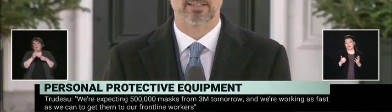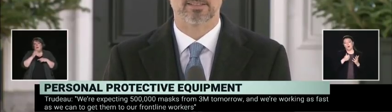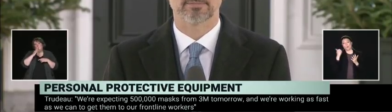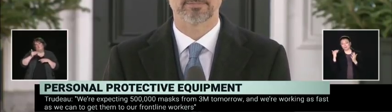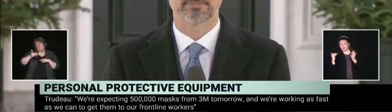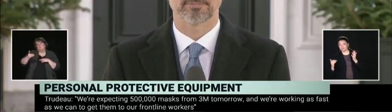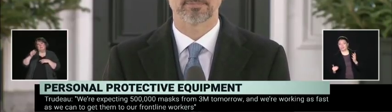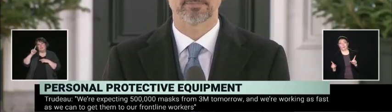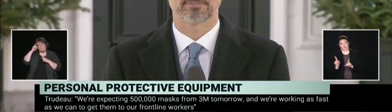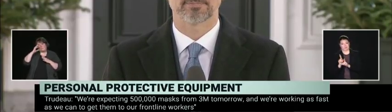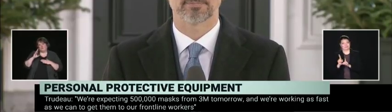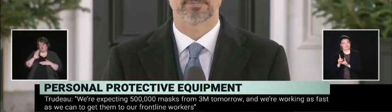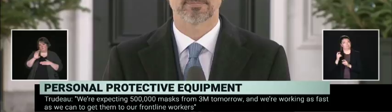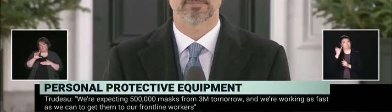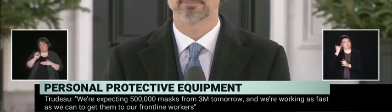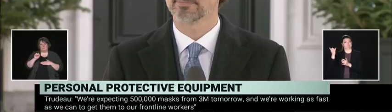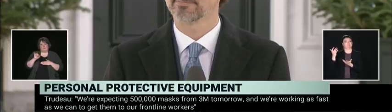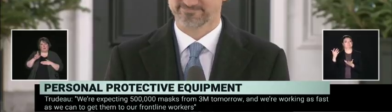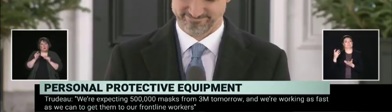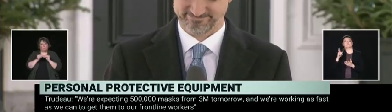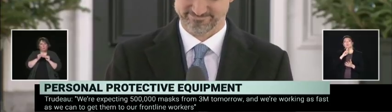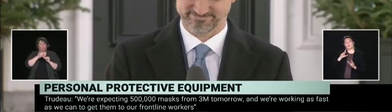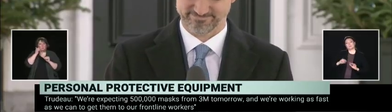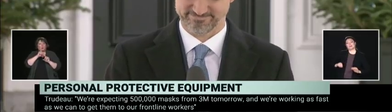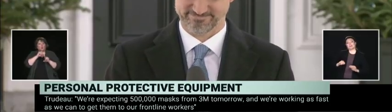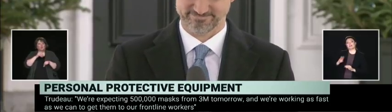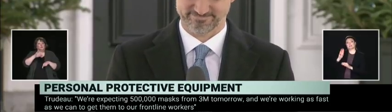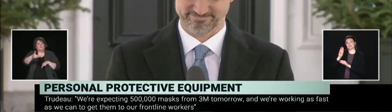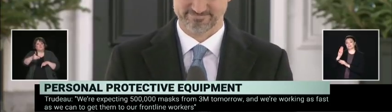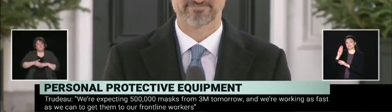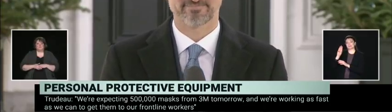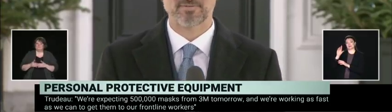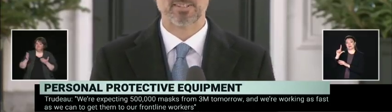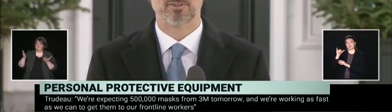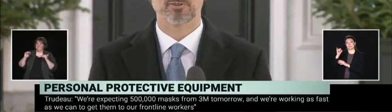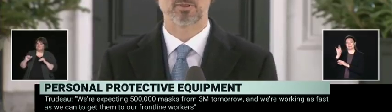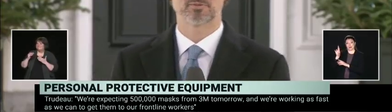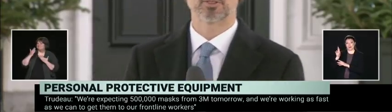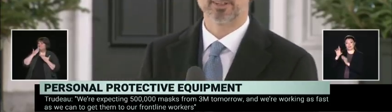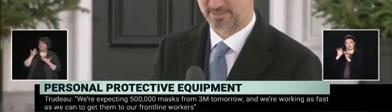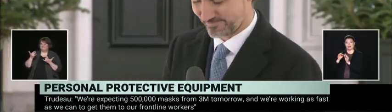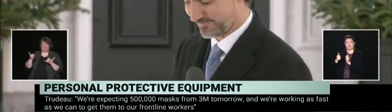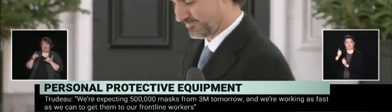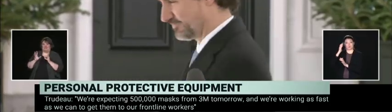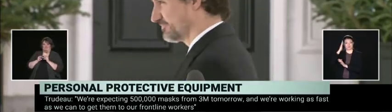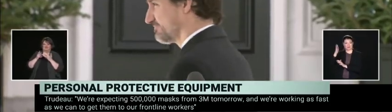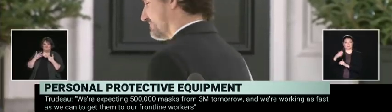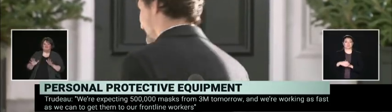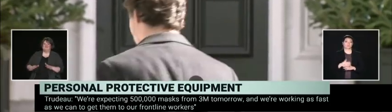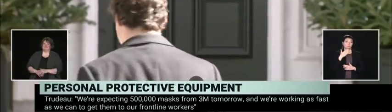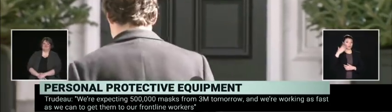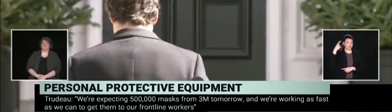coming days. Merci beaucoup. C'est ce qui mettra fin à la conférence de presse d'aujourd'hui. Merci tout le monde. Bonne journée.